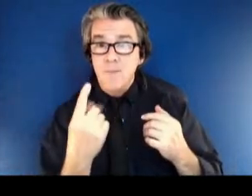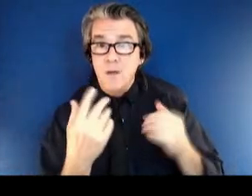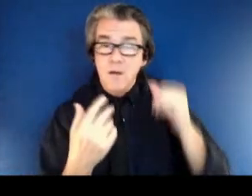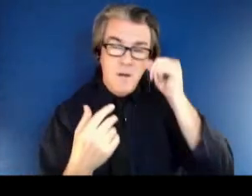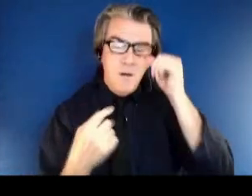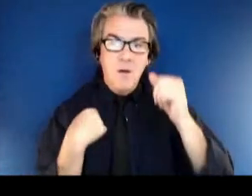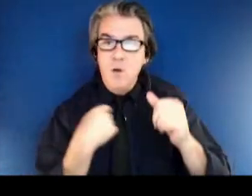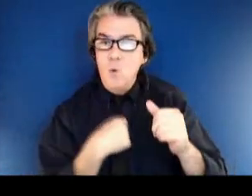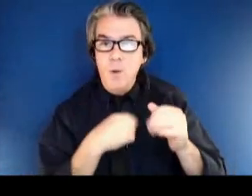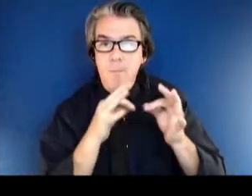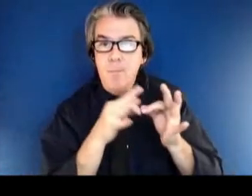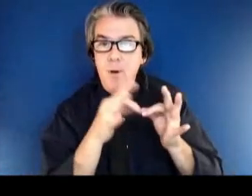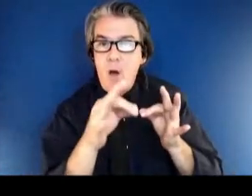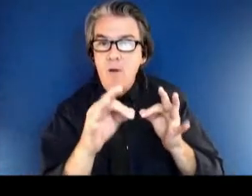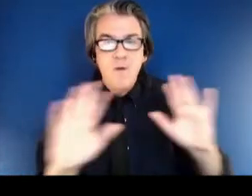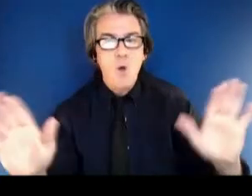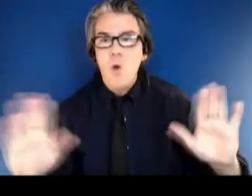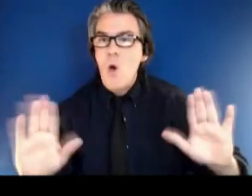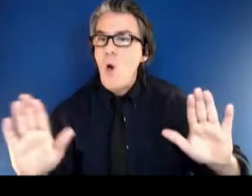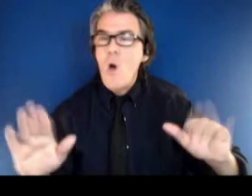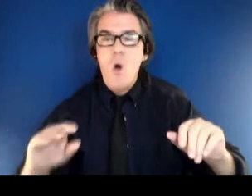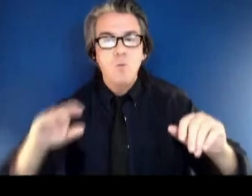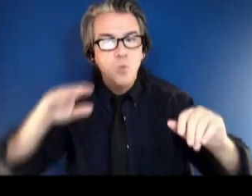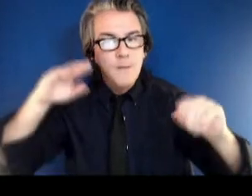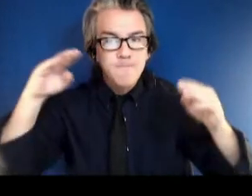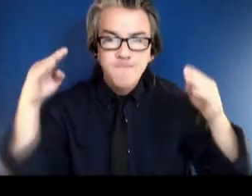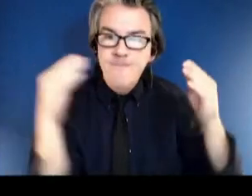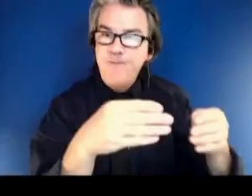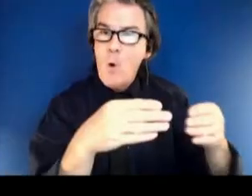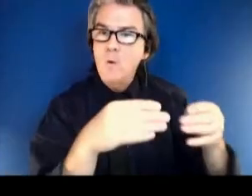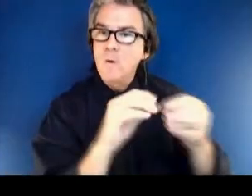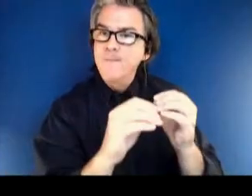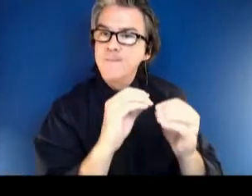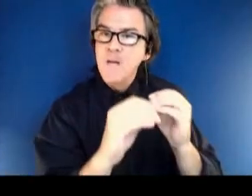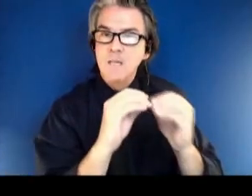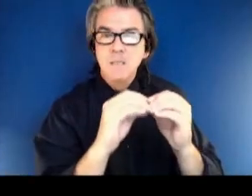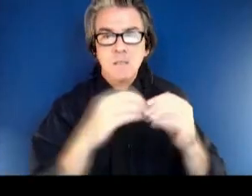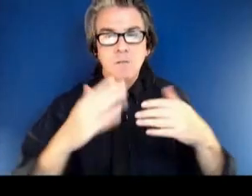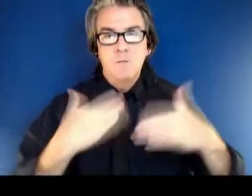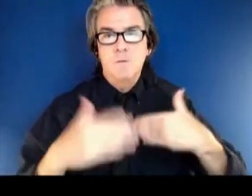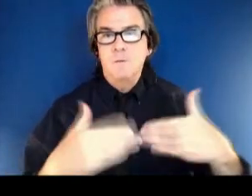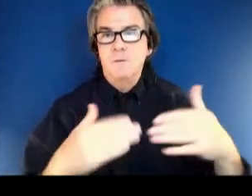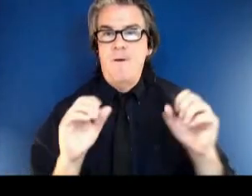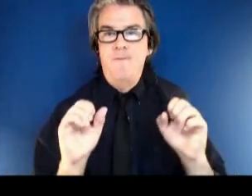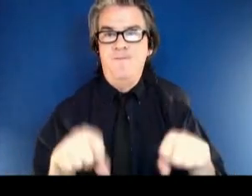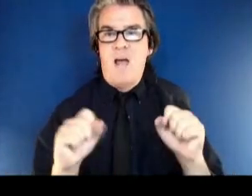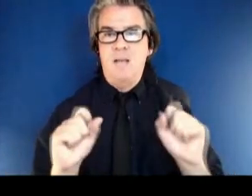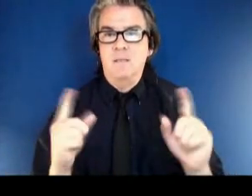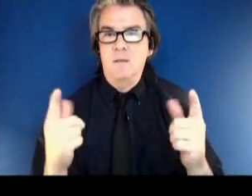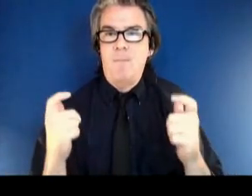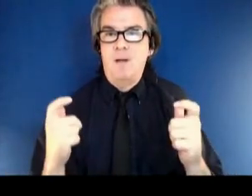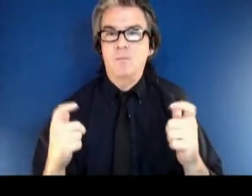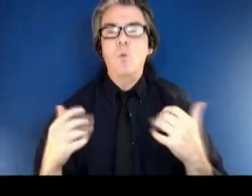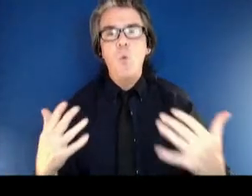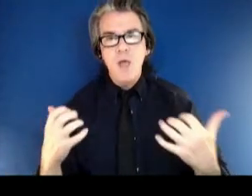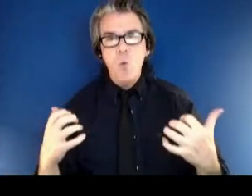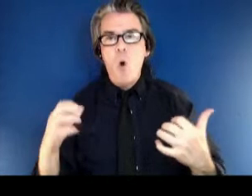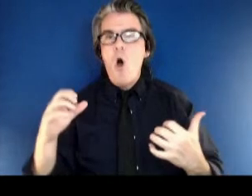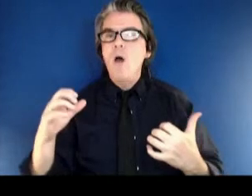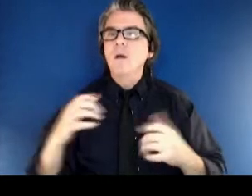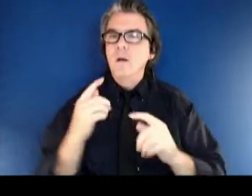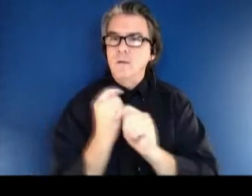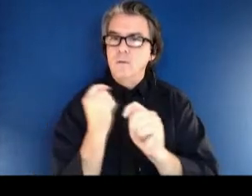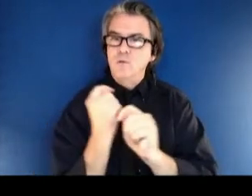don't wait to complete that patrol. We actually have the construction crews start making repairs